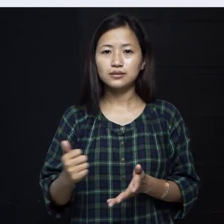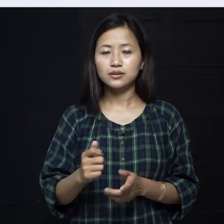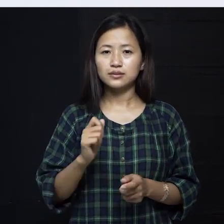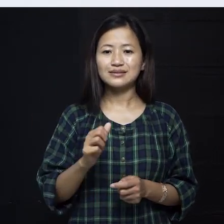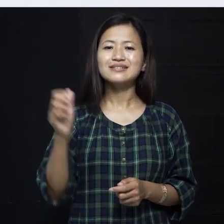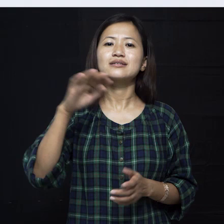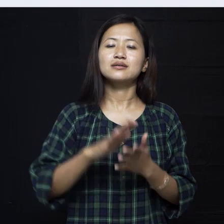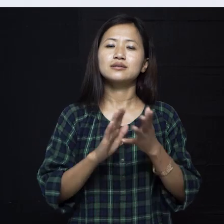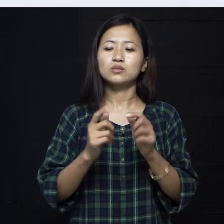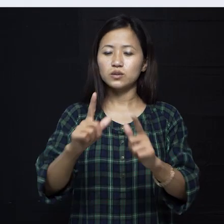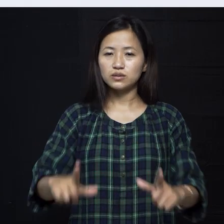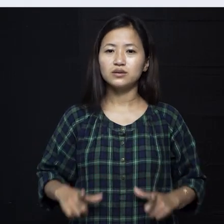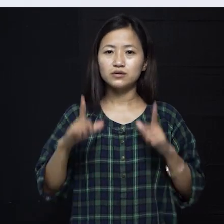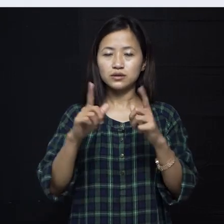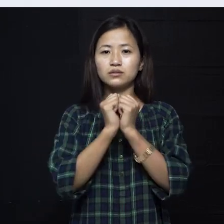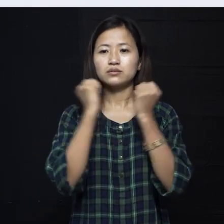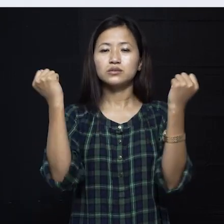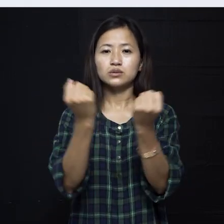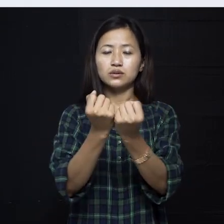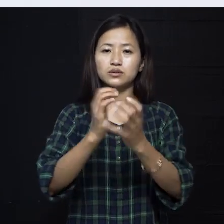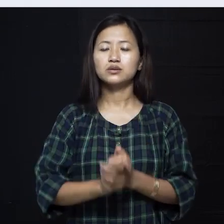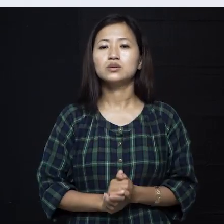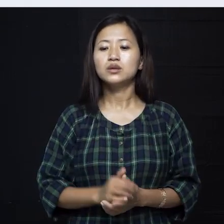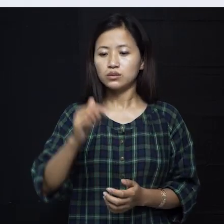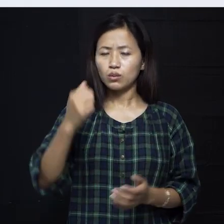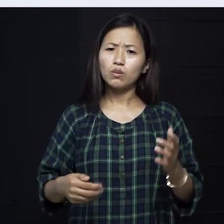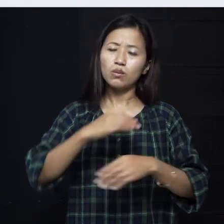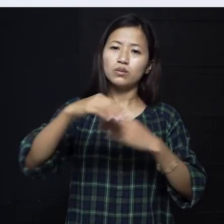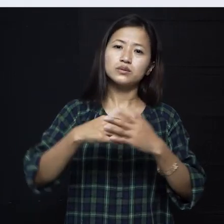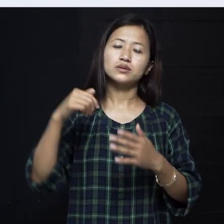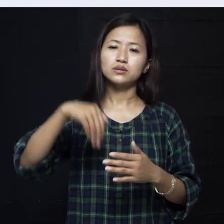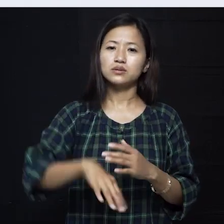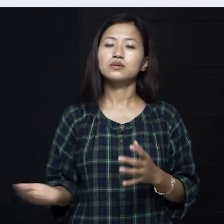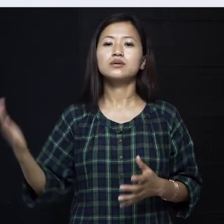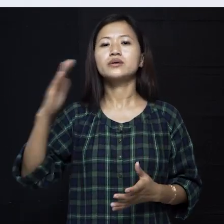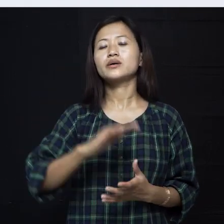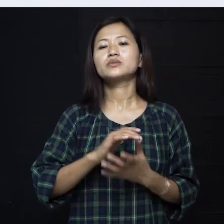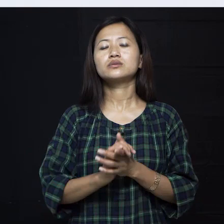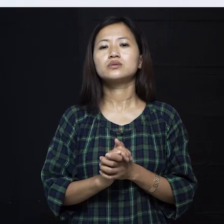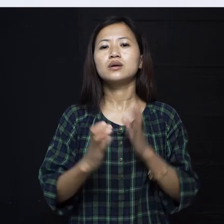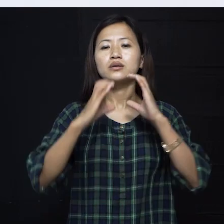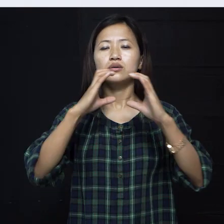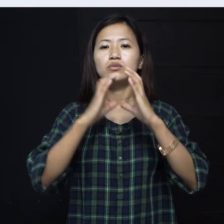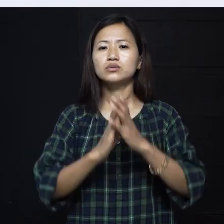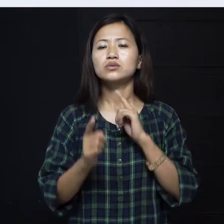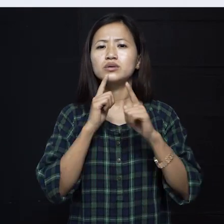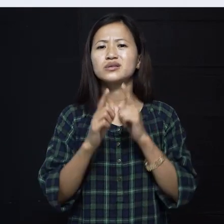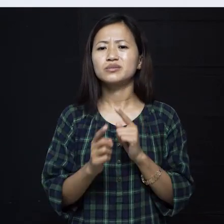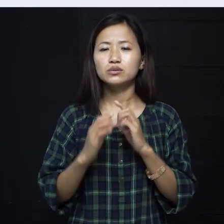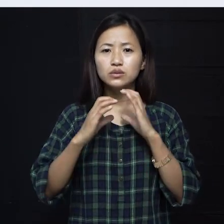we are living in a society. So all these comes to communication. Then talking about